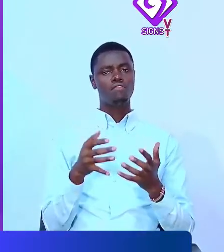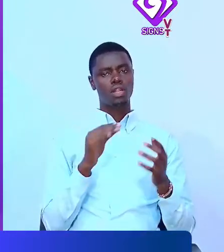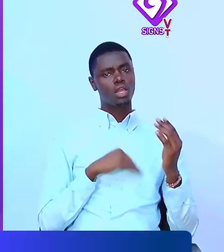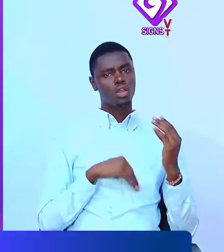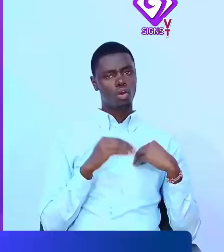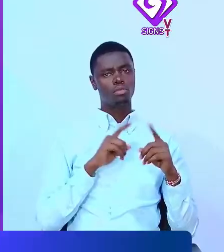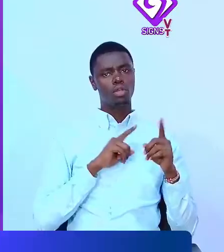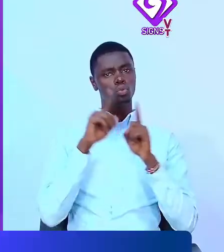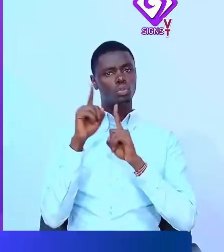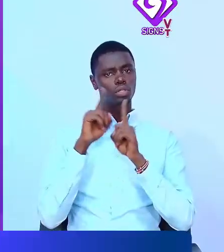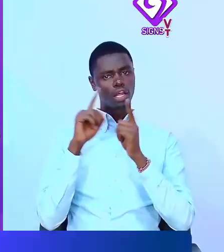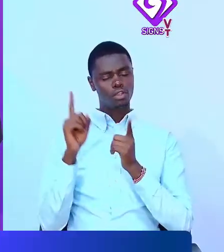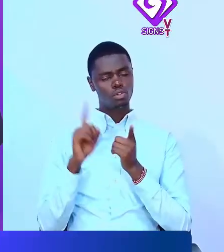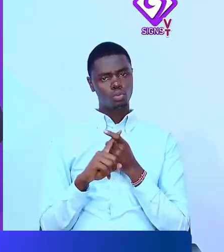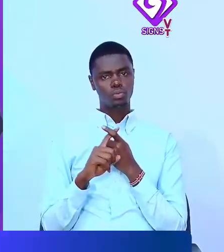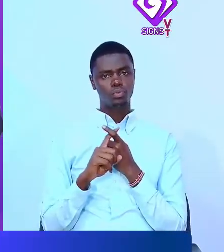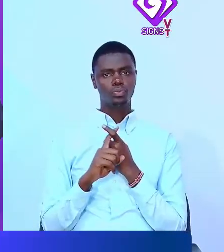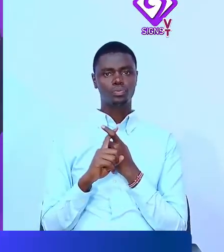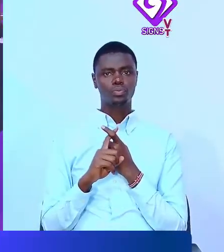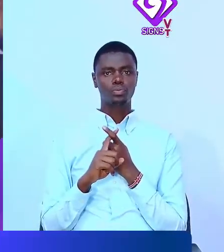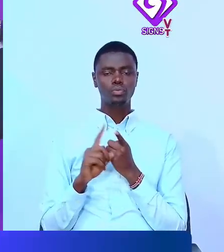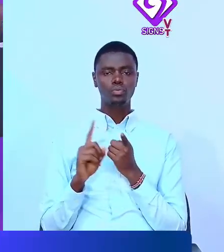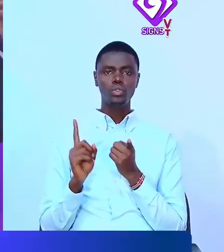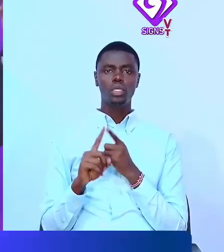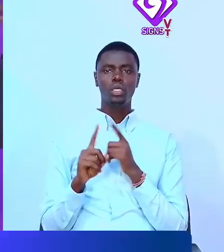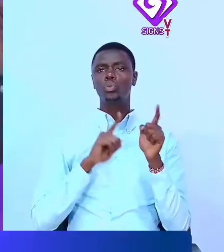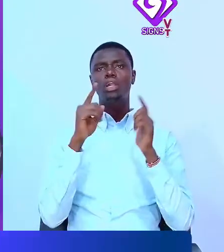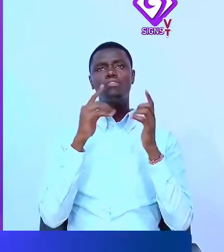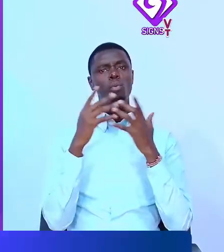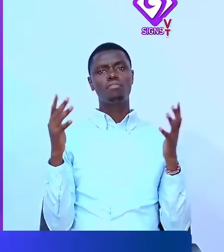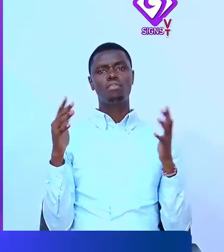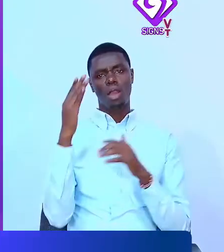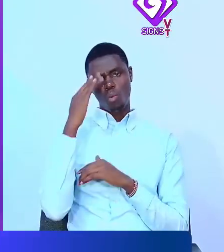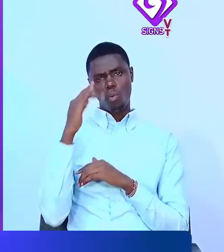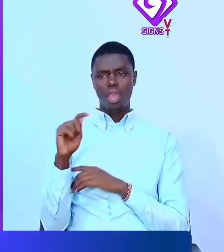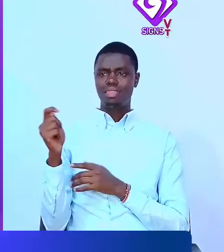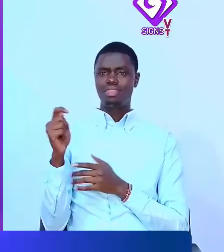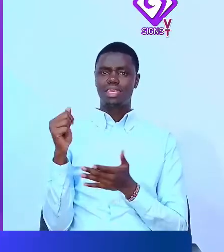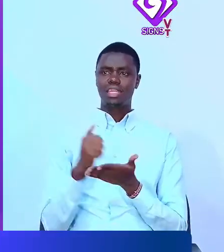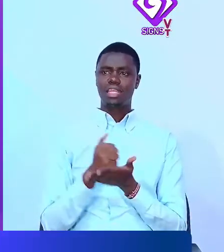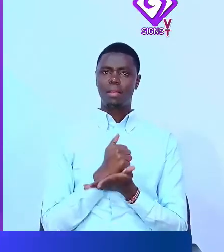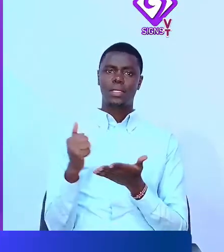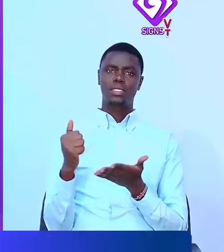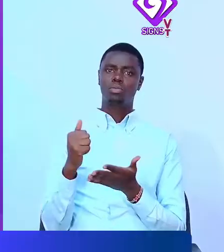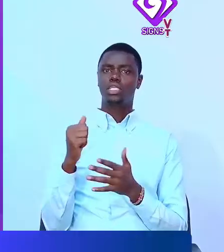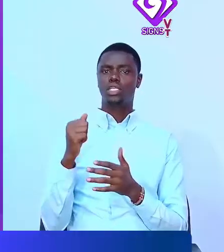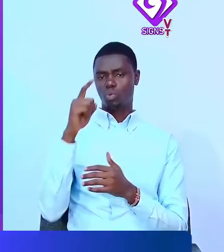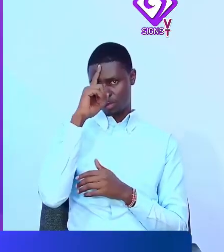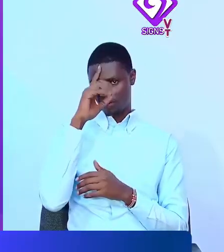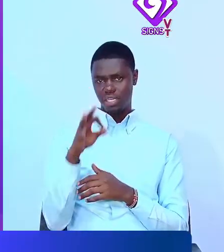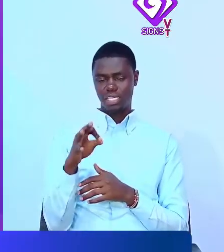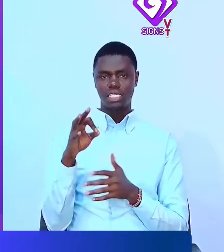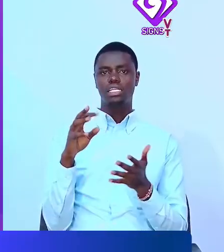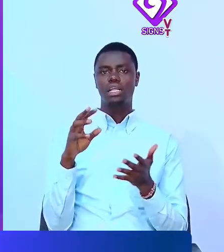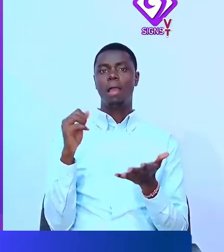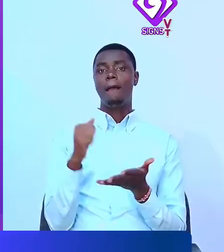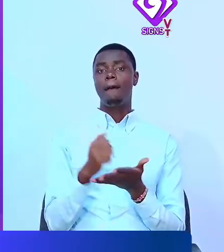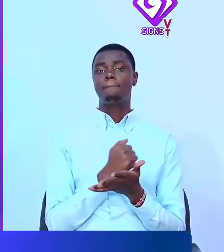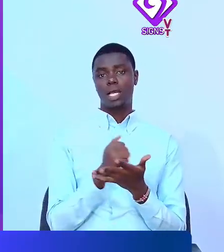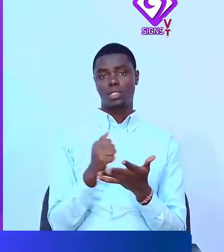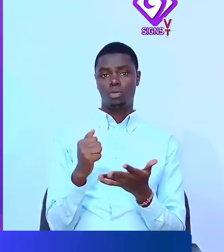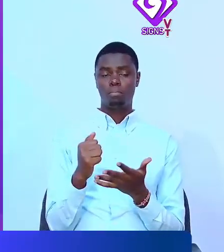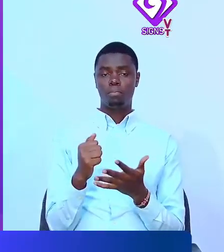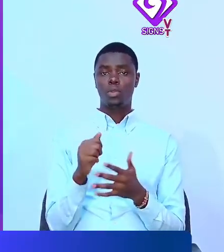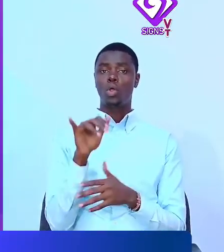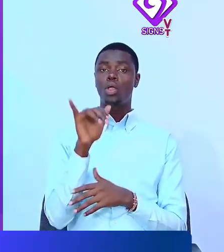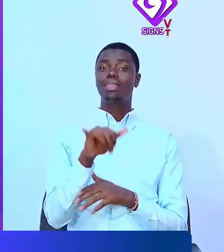to travel to whatever, because Kenyan passport was taken to be a very serious passport, by the way.